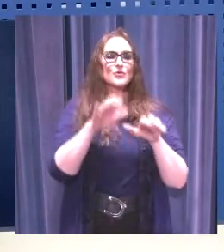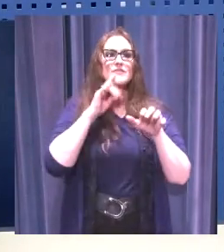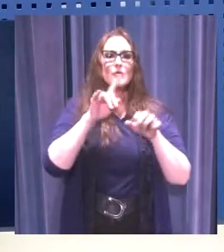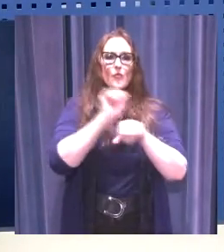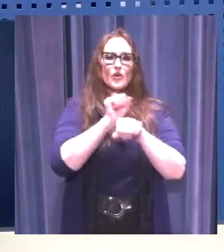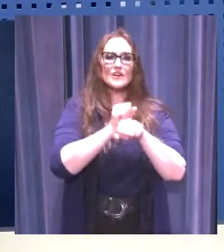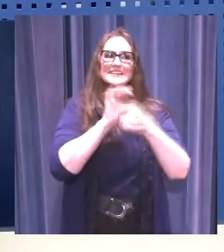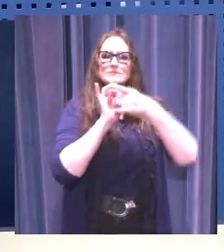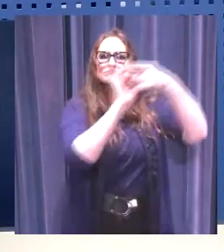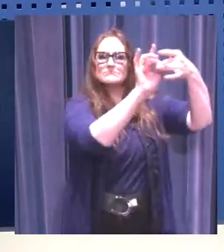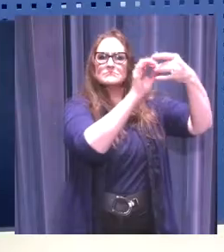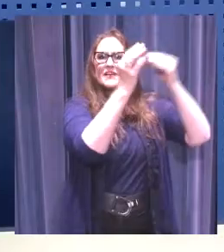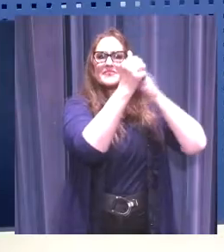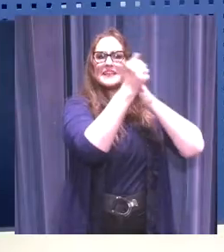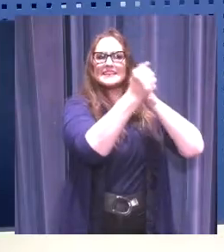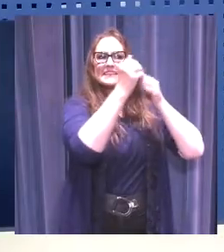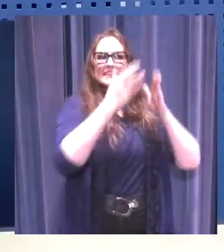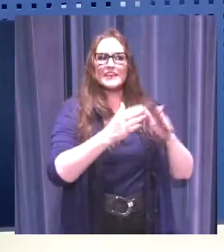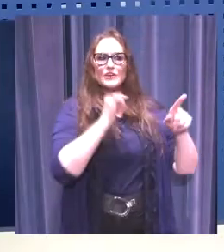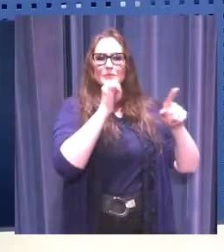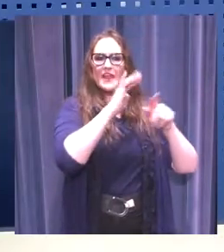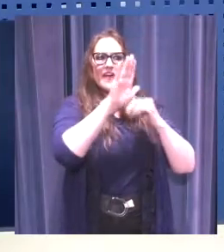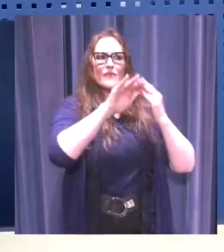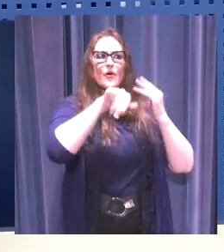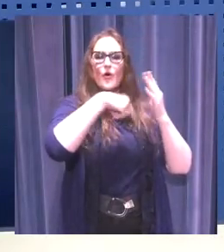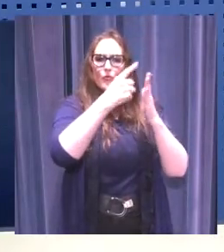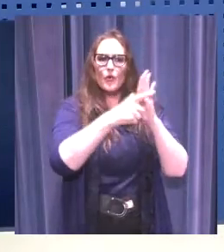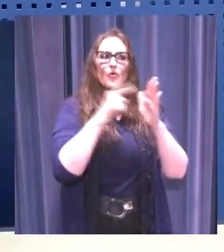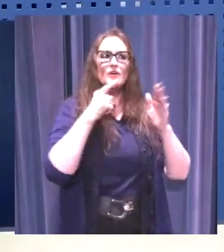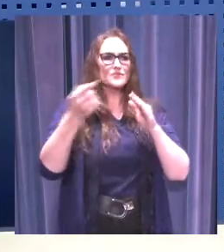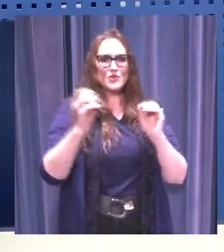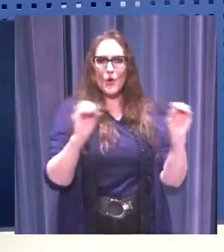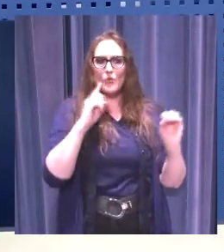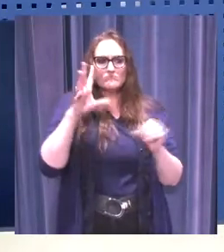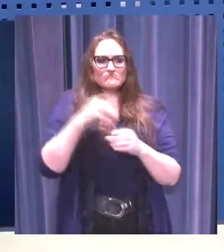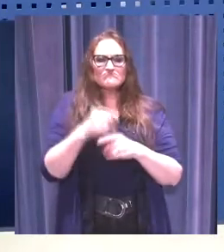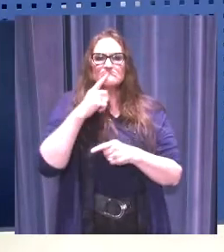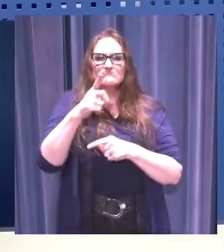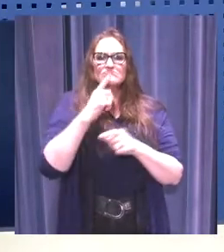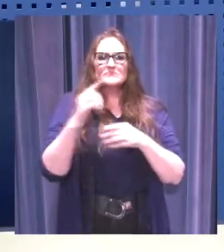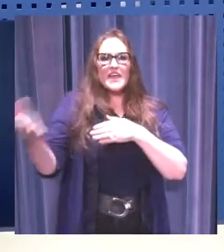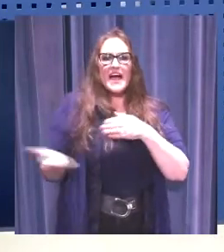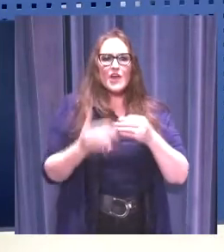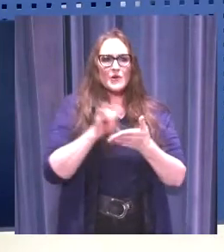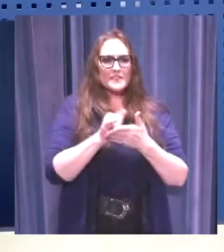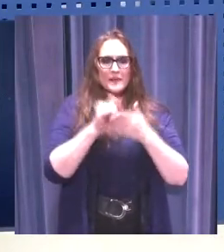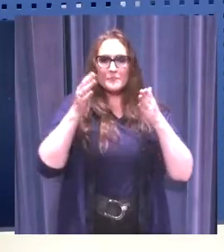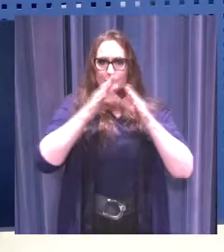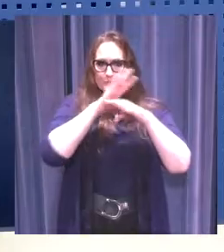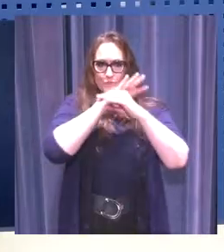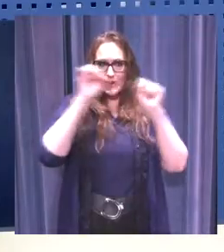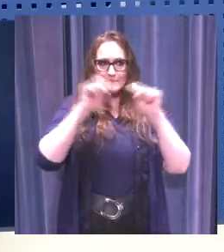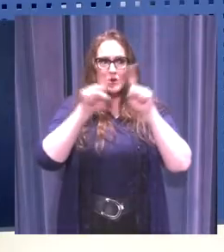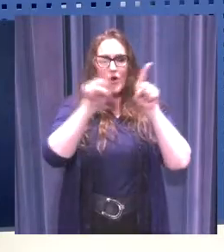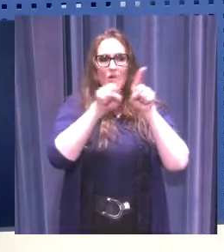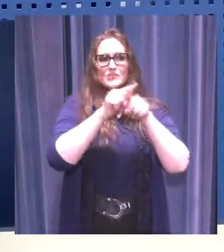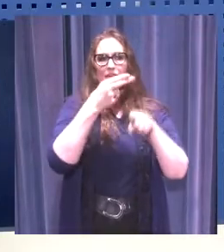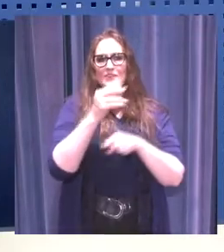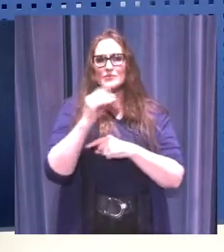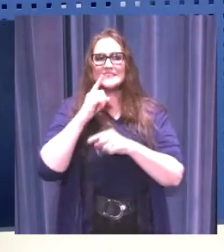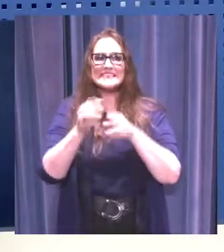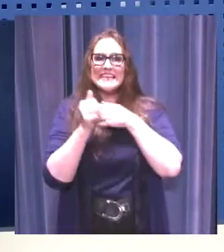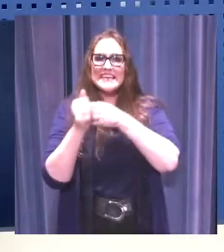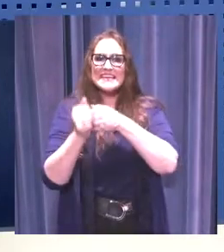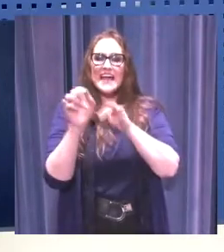their leader. No employee had a role in the hiring of this interim president. This also is an issue in terms of HLC guiding values,